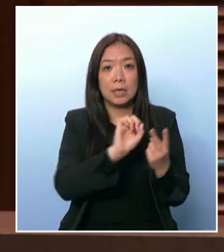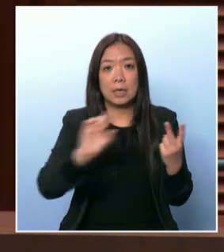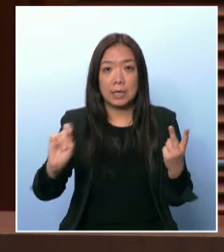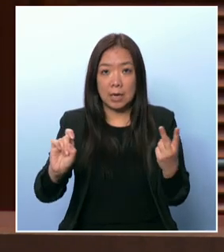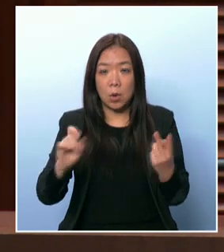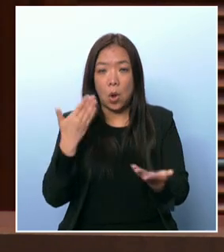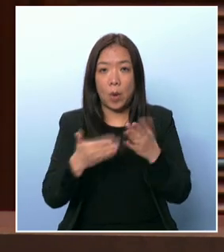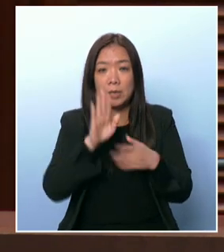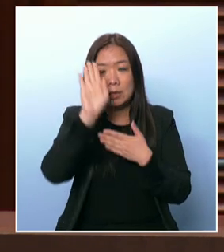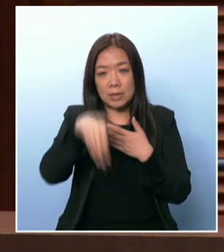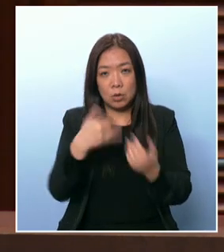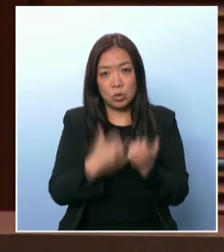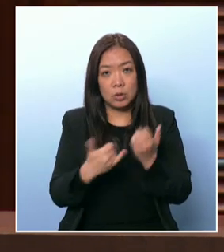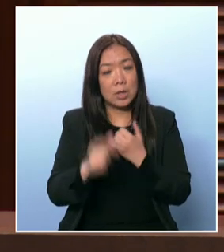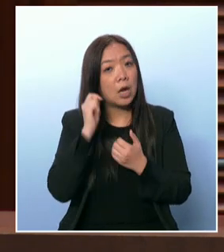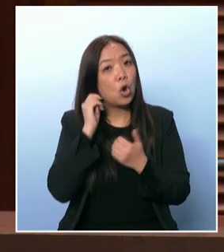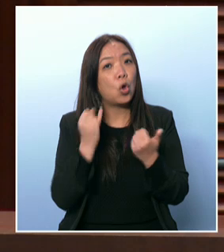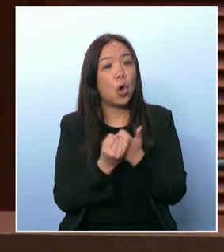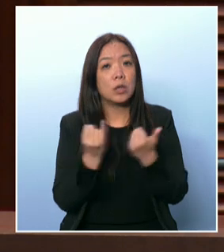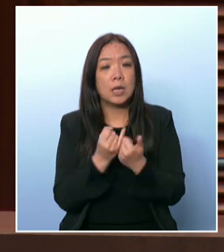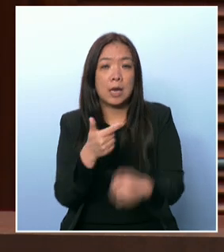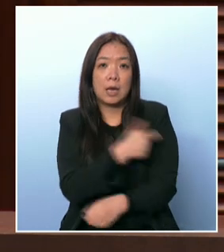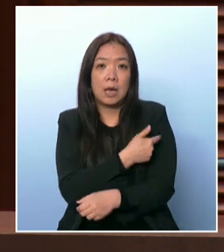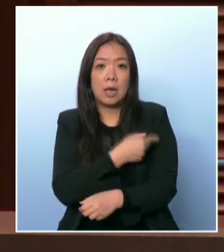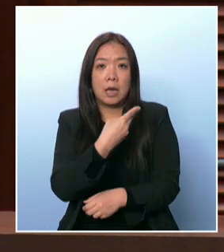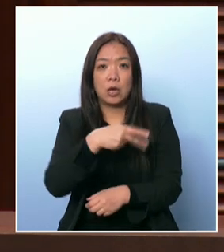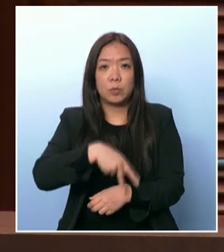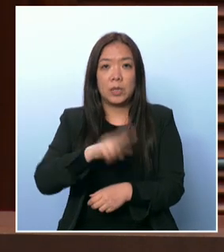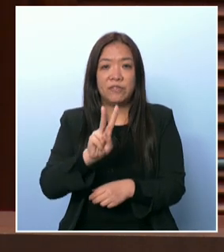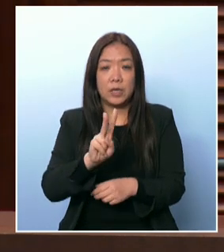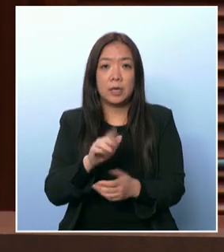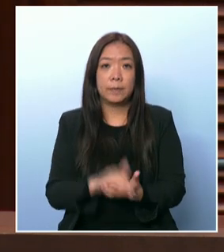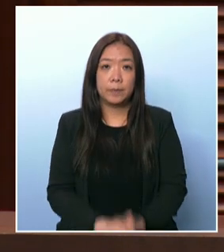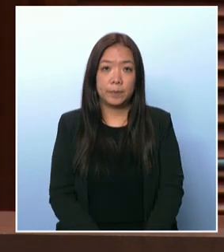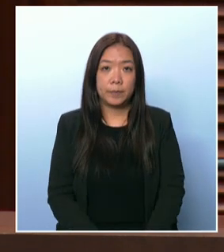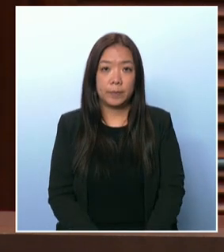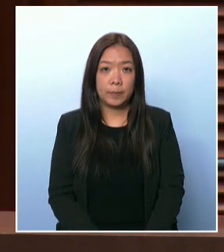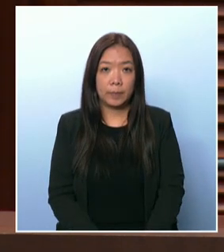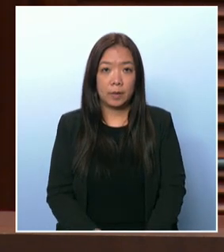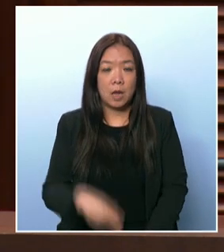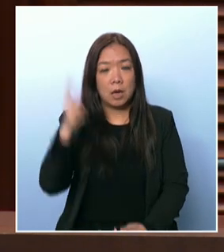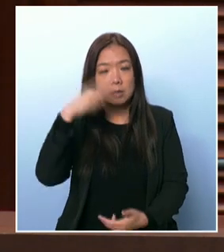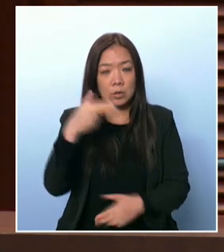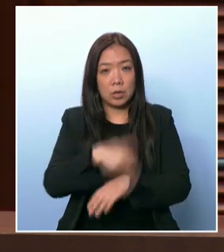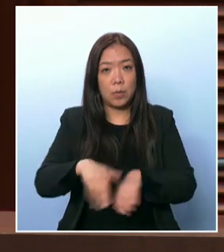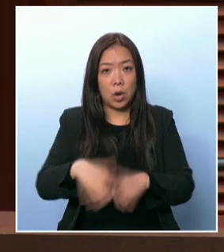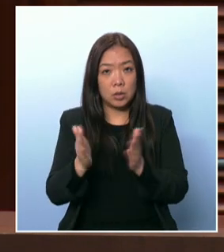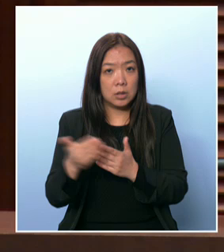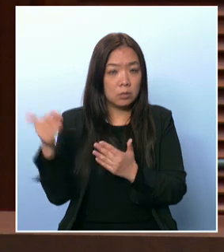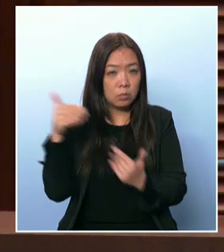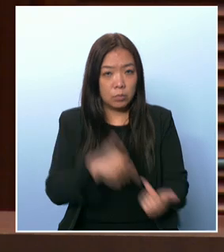girls under the Hong Kong Childhood Immunization Program. In other words, we have been